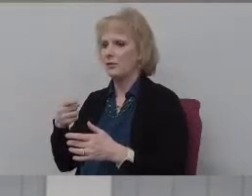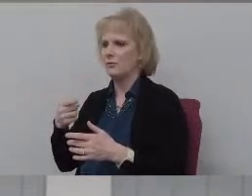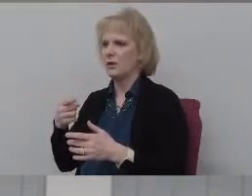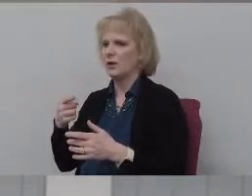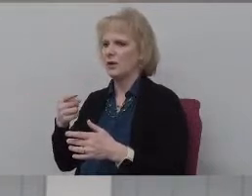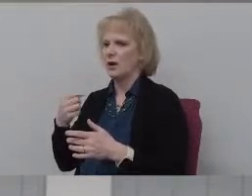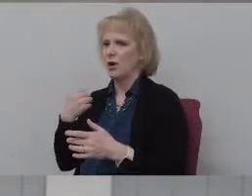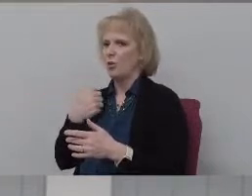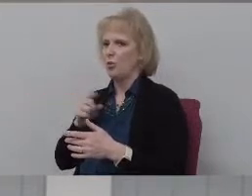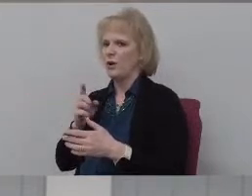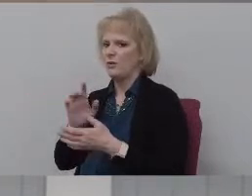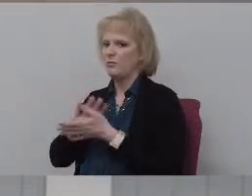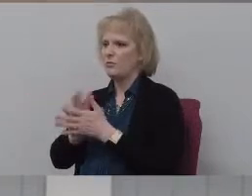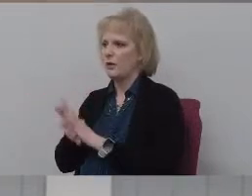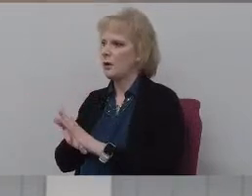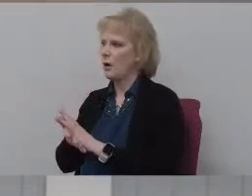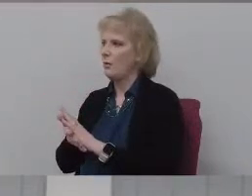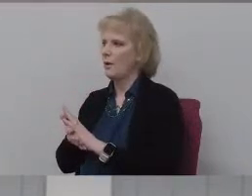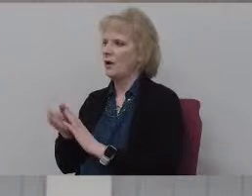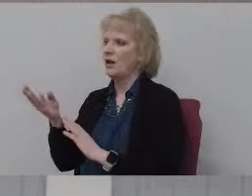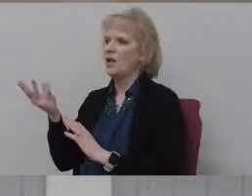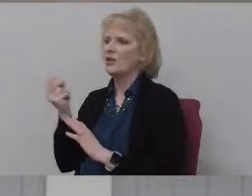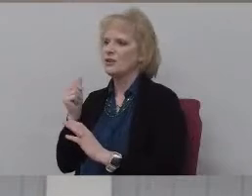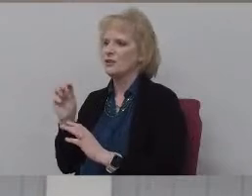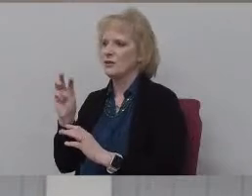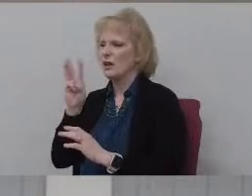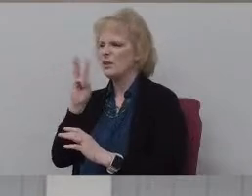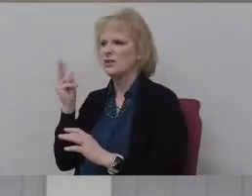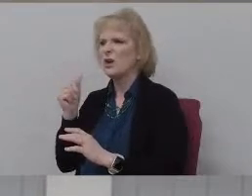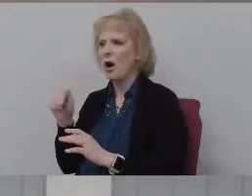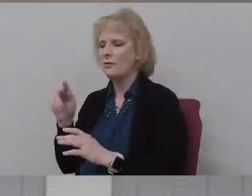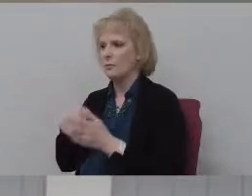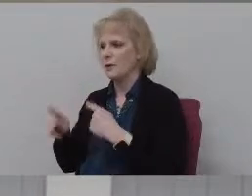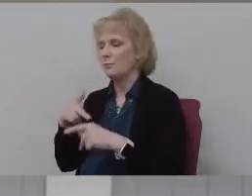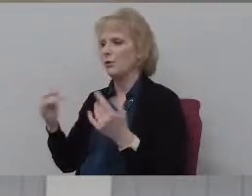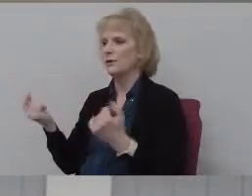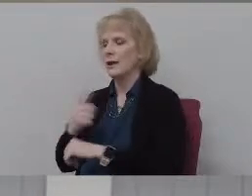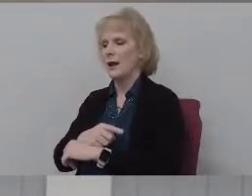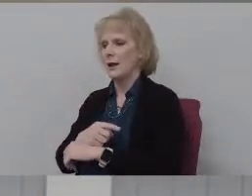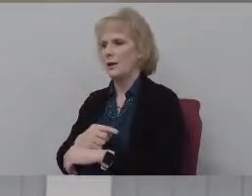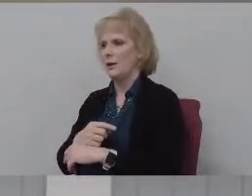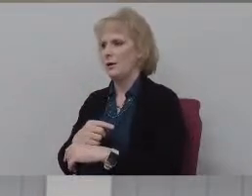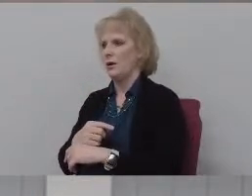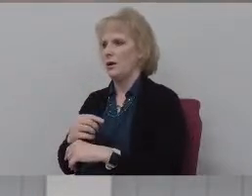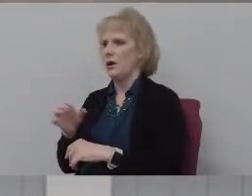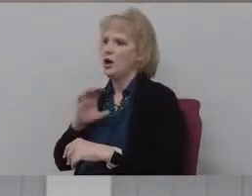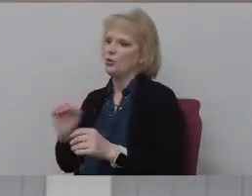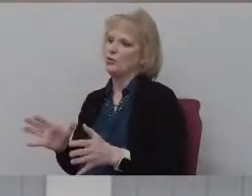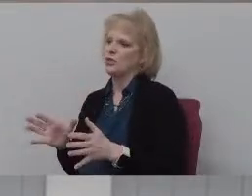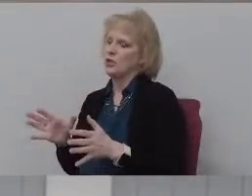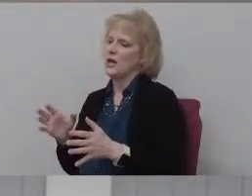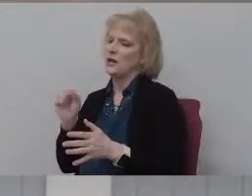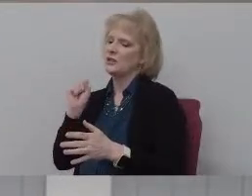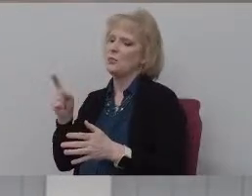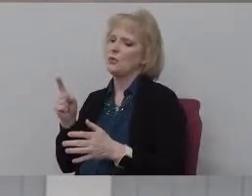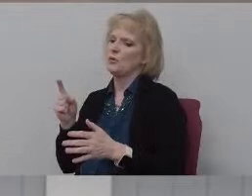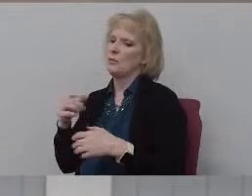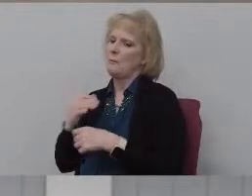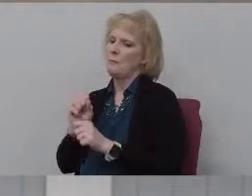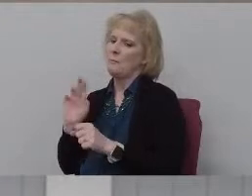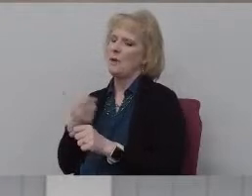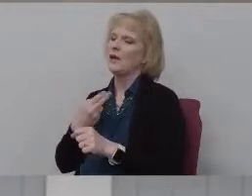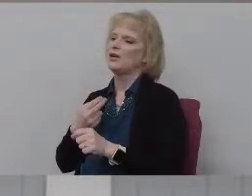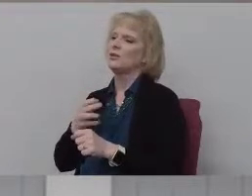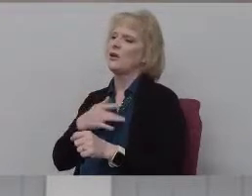and the whole concept of being corrected is kind of opposed to us. Christianity is just supposed to make us feel good. I go to church to feel